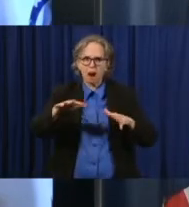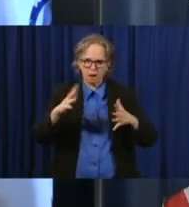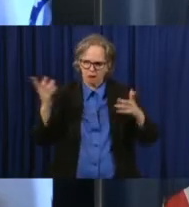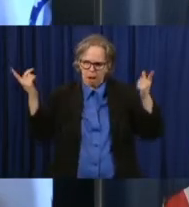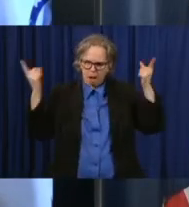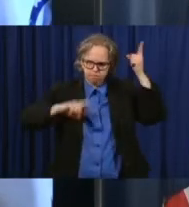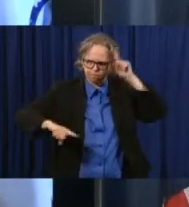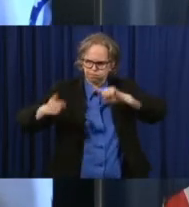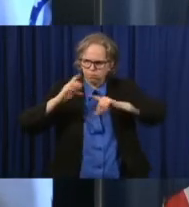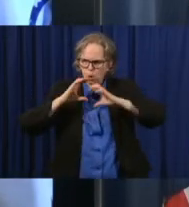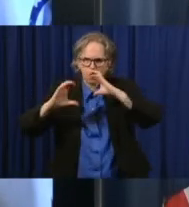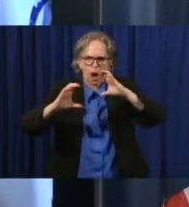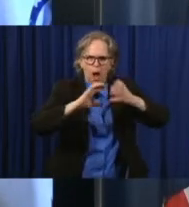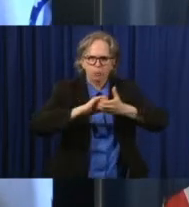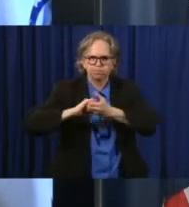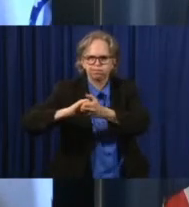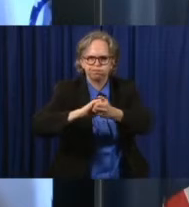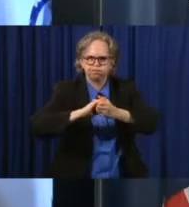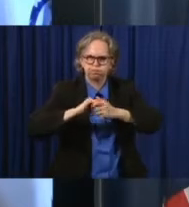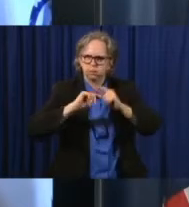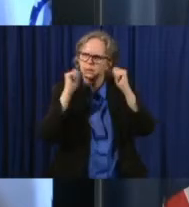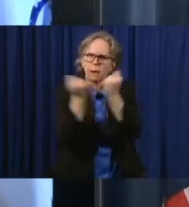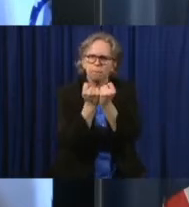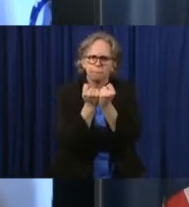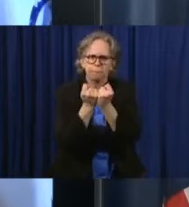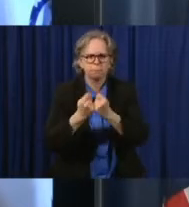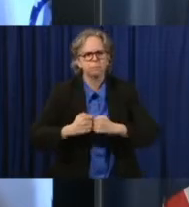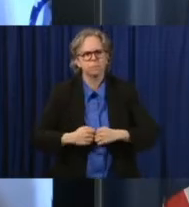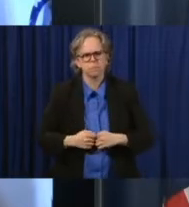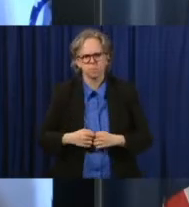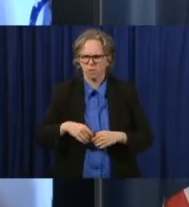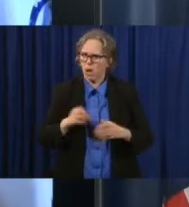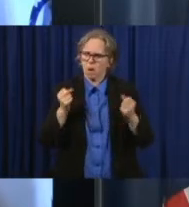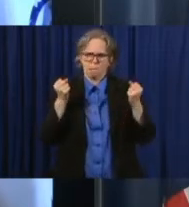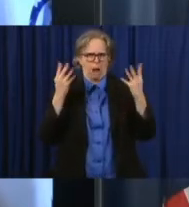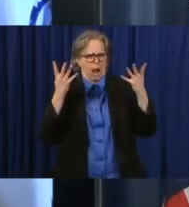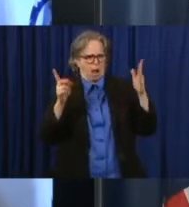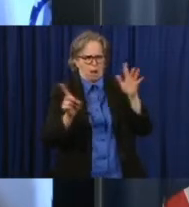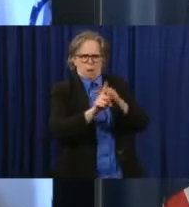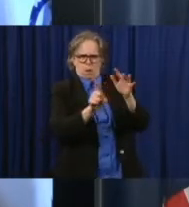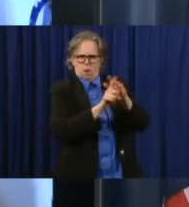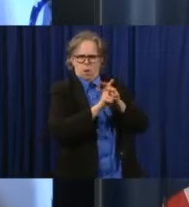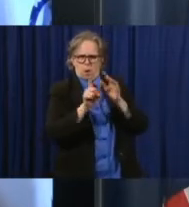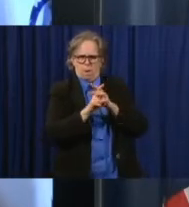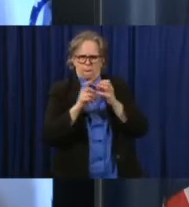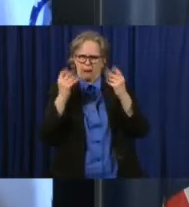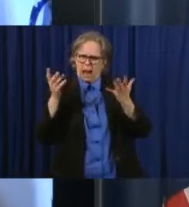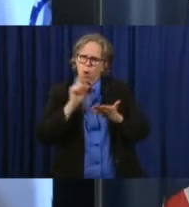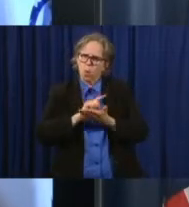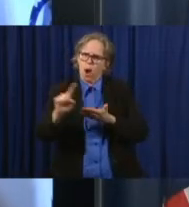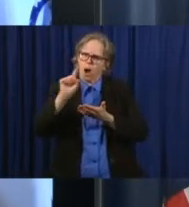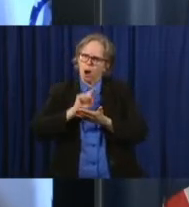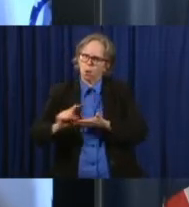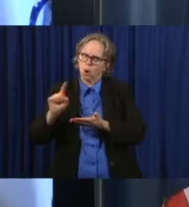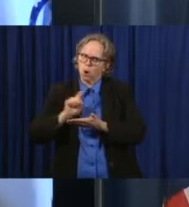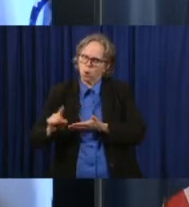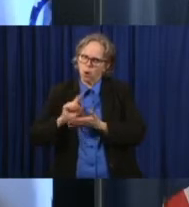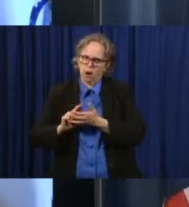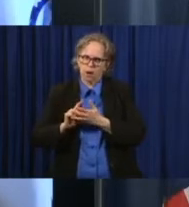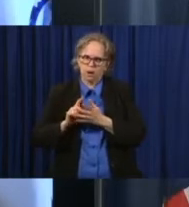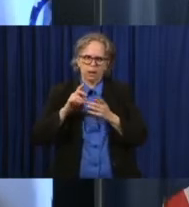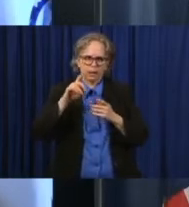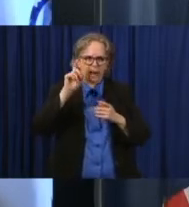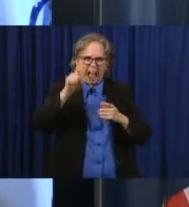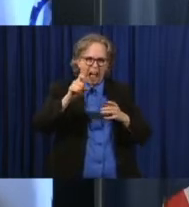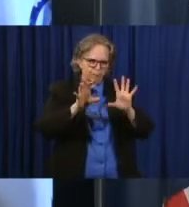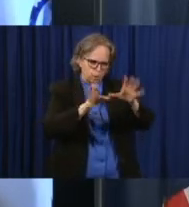lot of COVID there now, but for weeks that facility was able to keep it to just one unit. And that may not sound like much, but